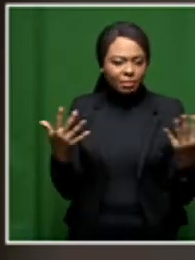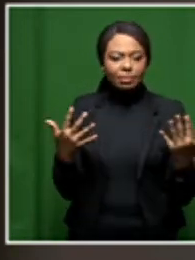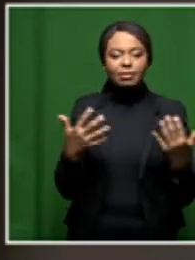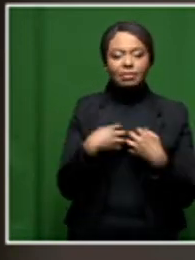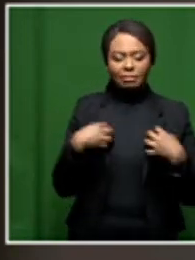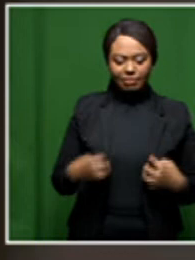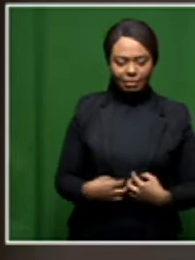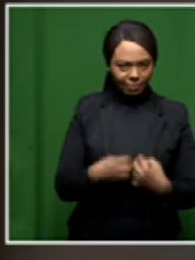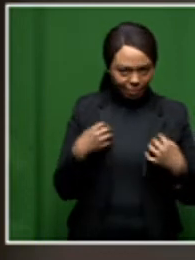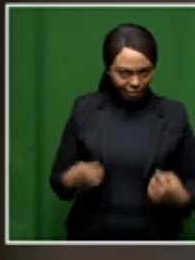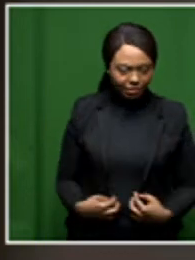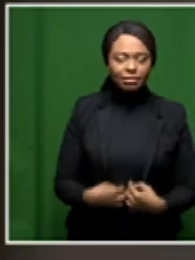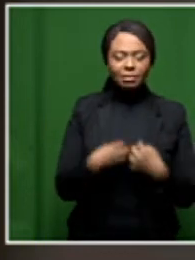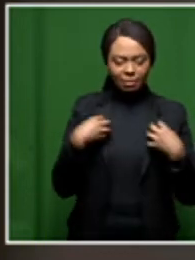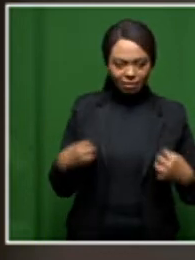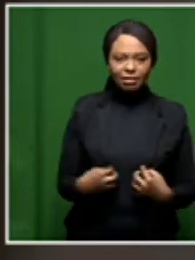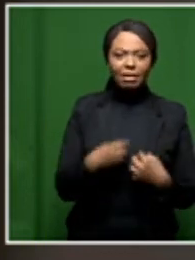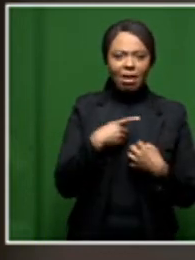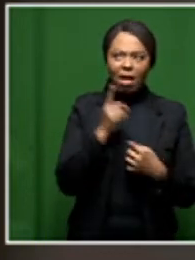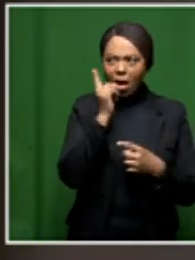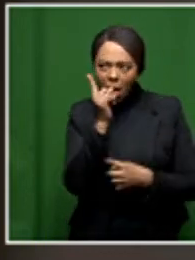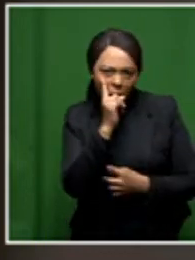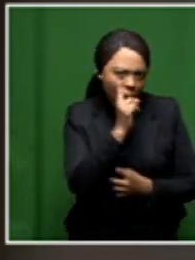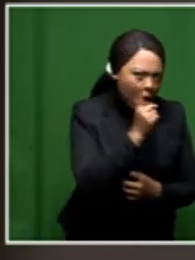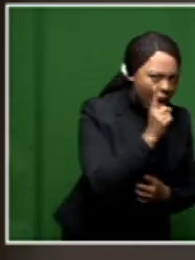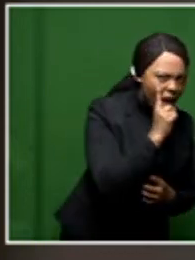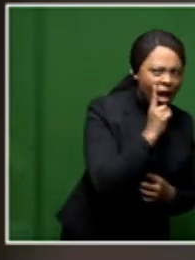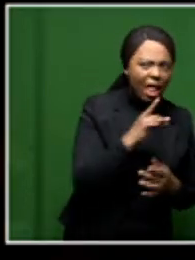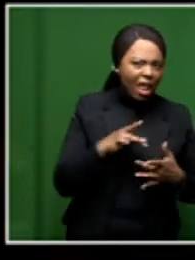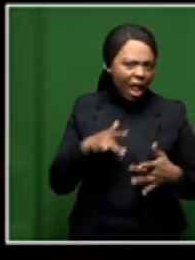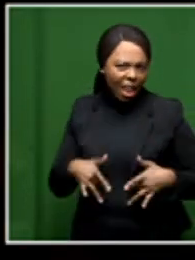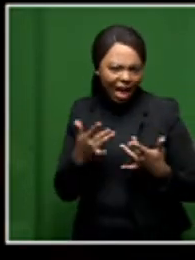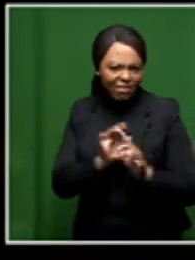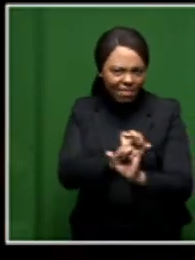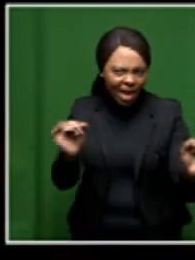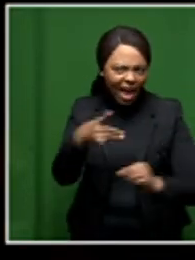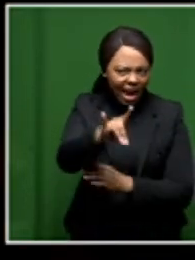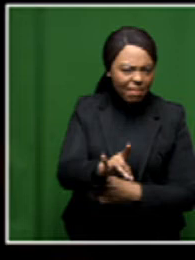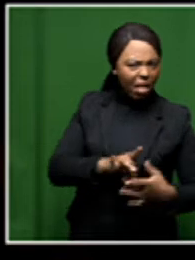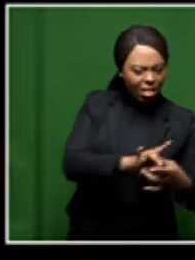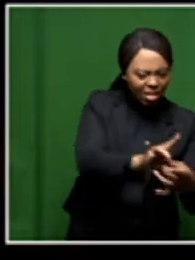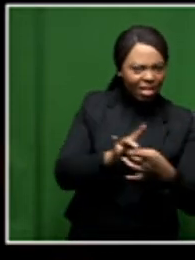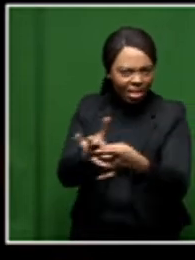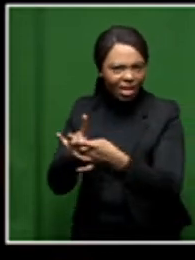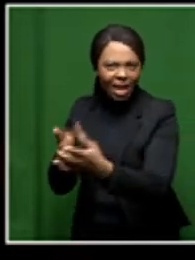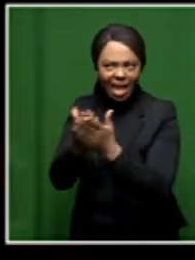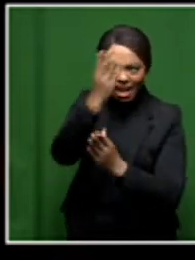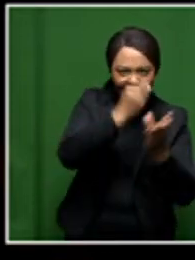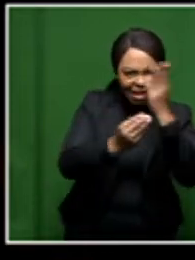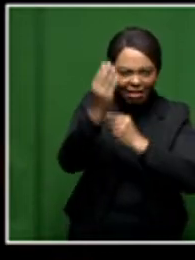you know, it's you learn about their habits, you look into the lives, and you actually become a part of that animal's life for a set amount of